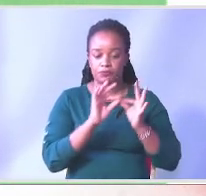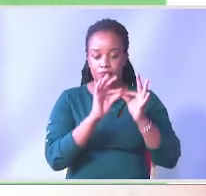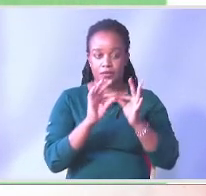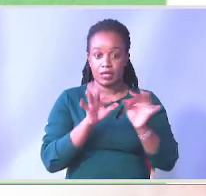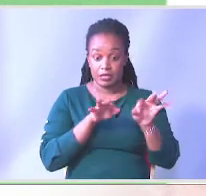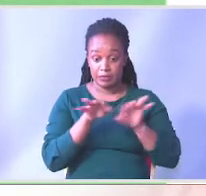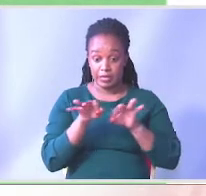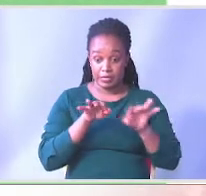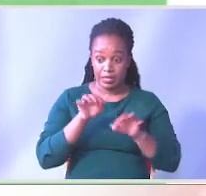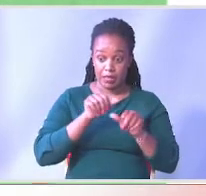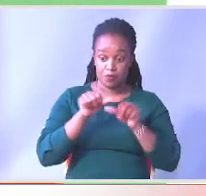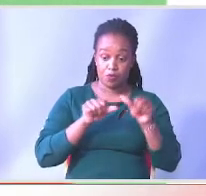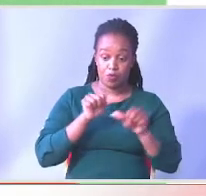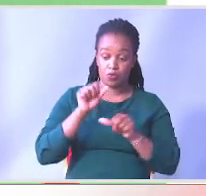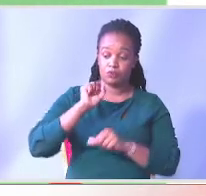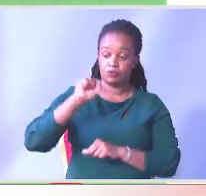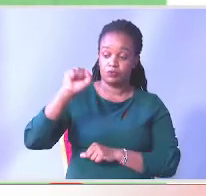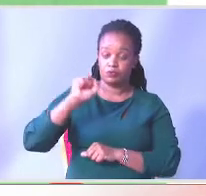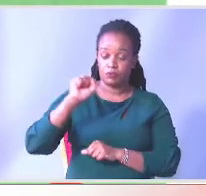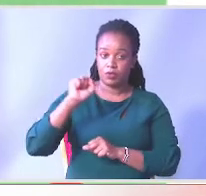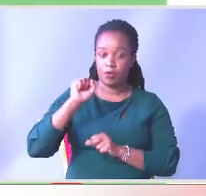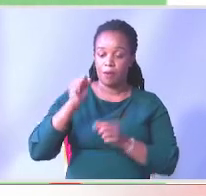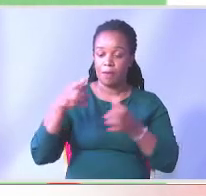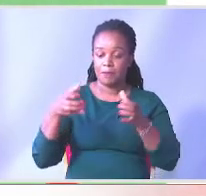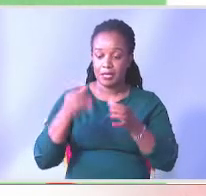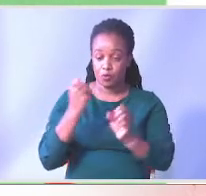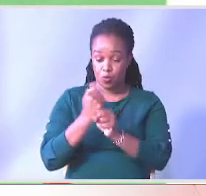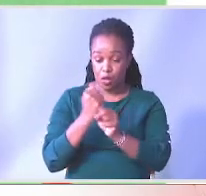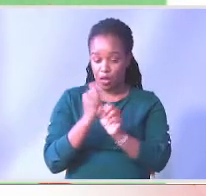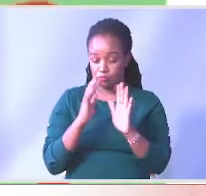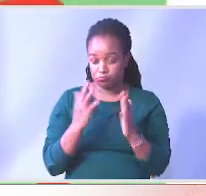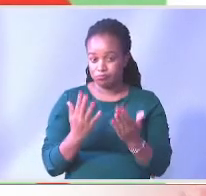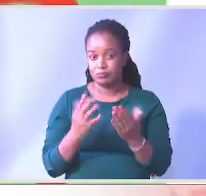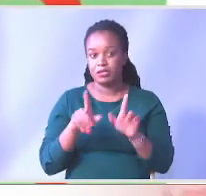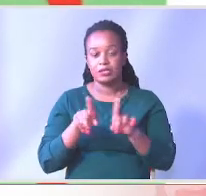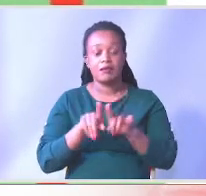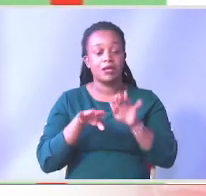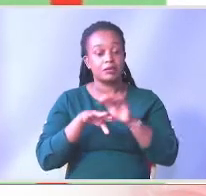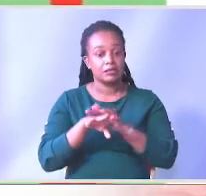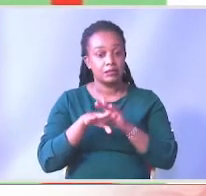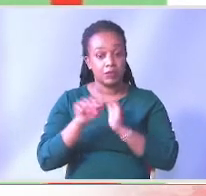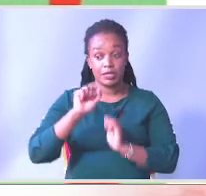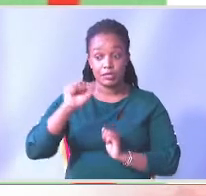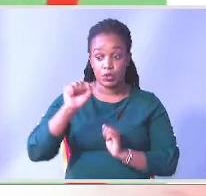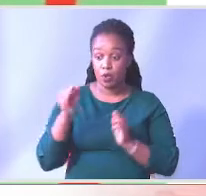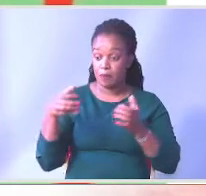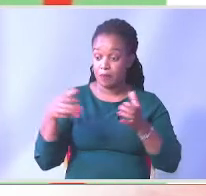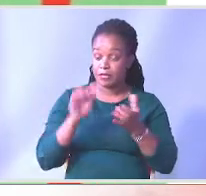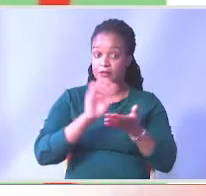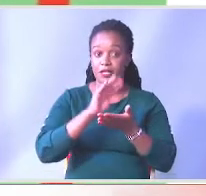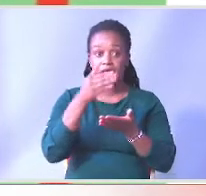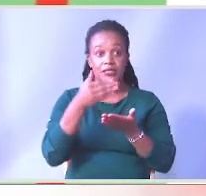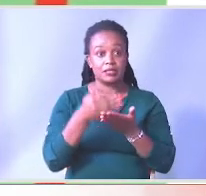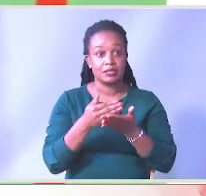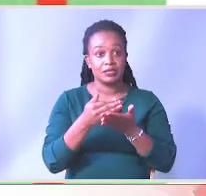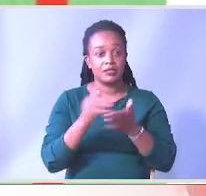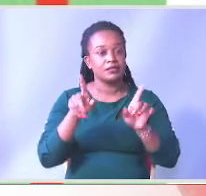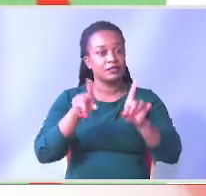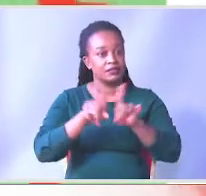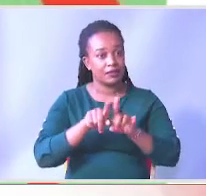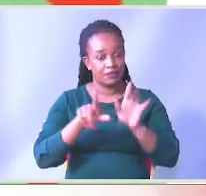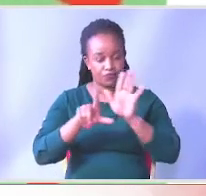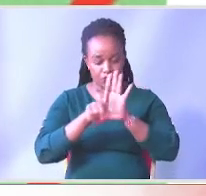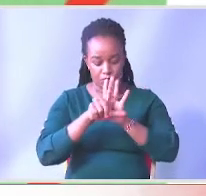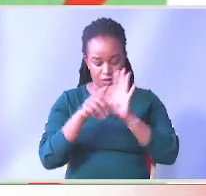political parties, as well as changing the criteria of accessing the political parties fund. The law also empowers the Registrar of Political Parties